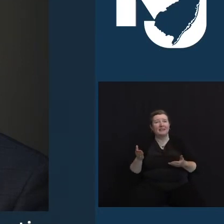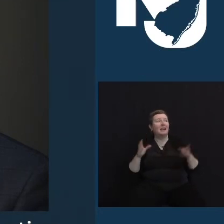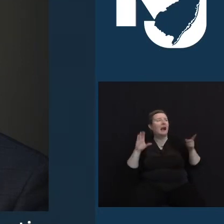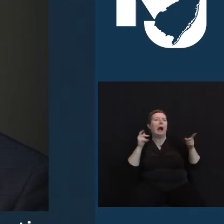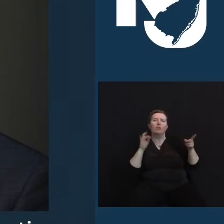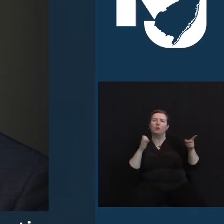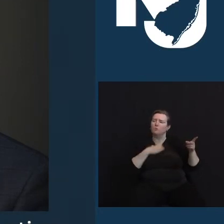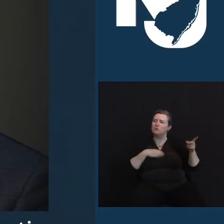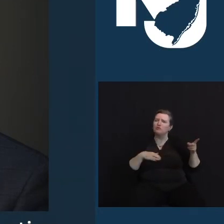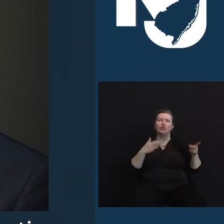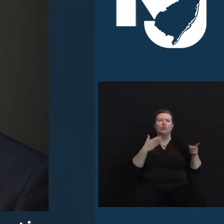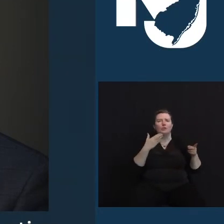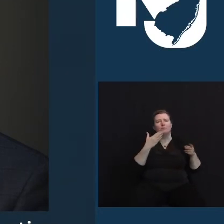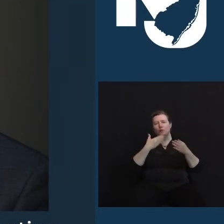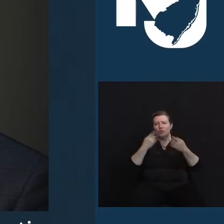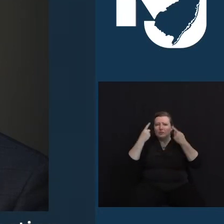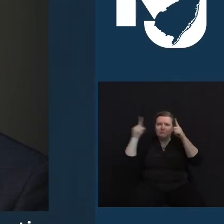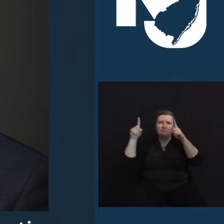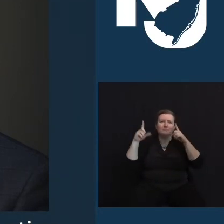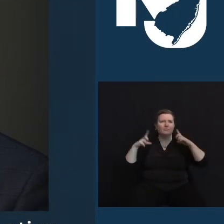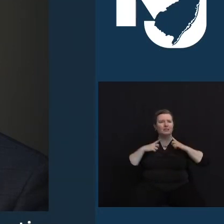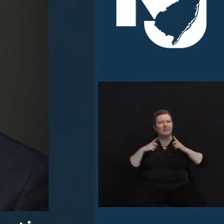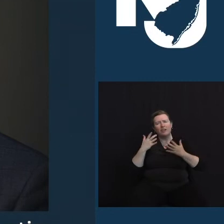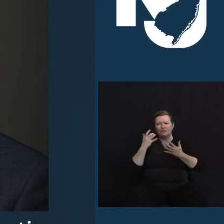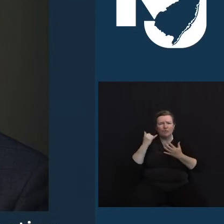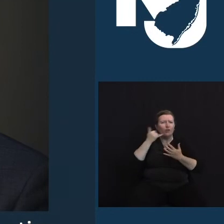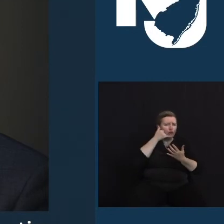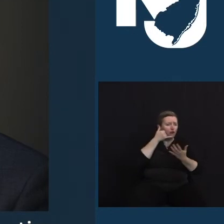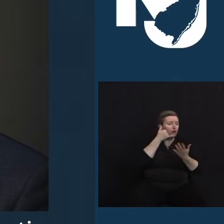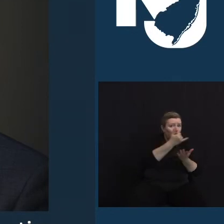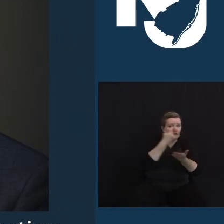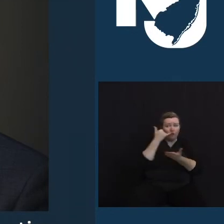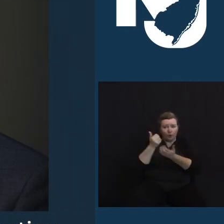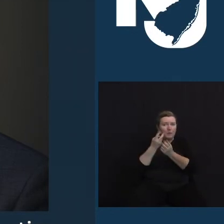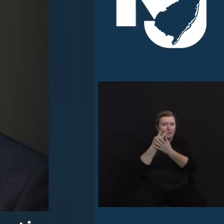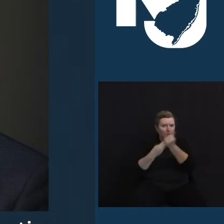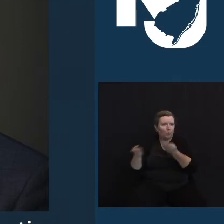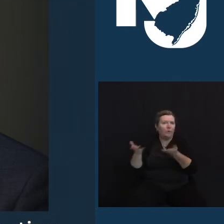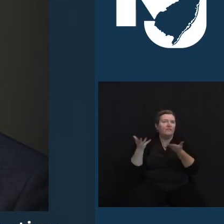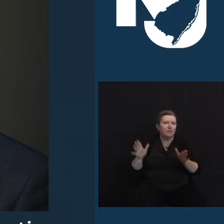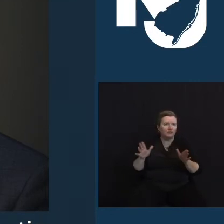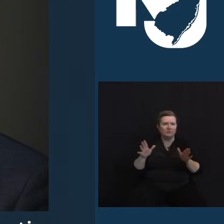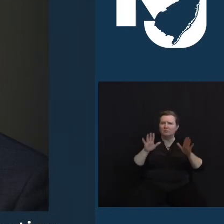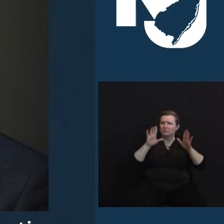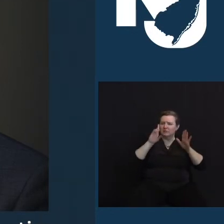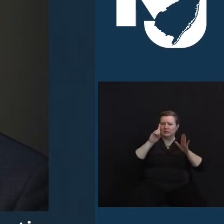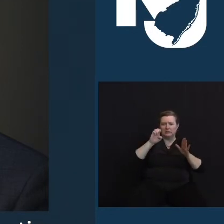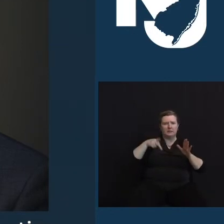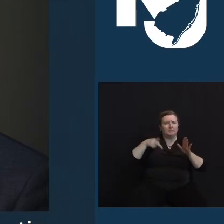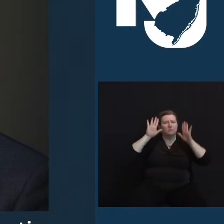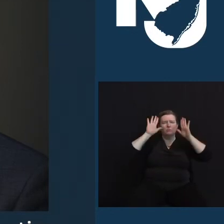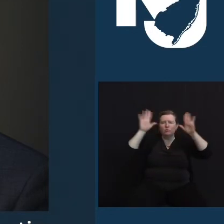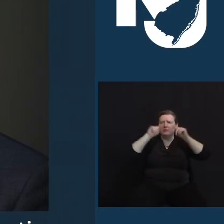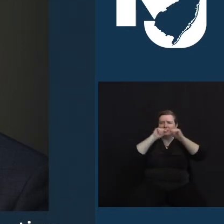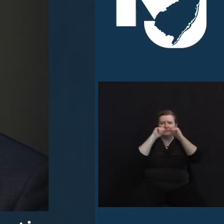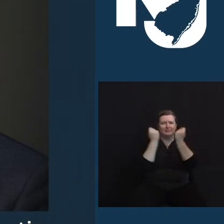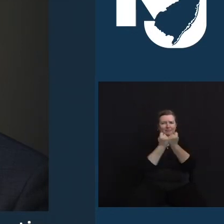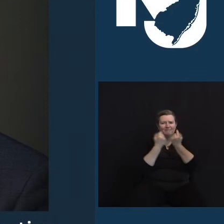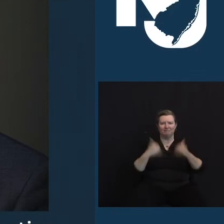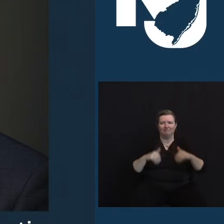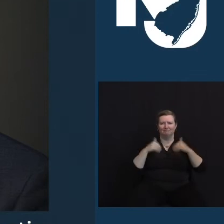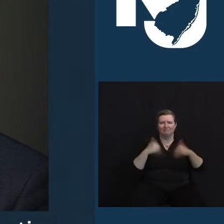speaking with each of them yesterday. They've got a great team at DEP, and it has been and will continue to be under great